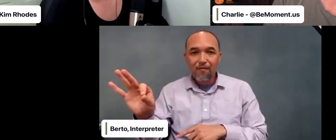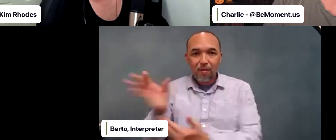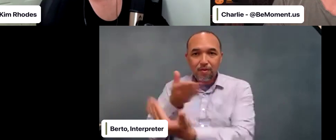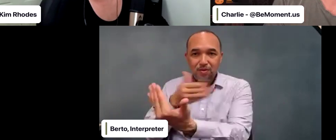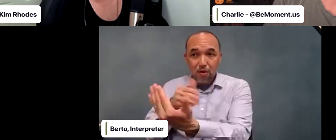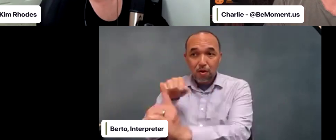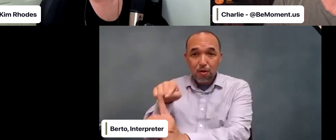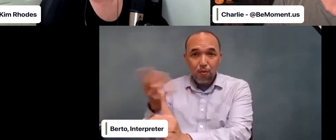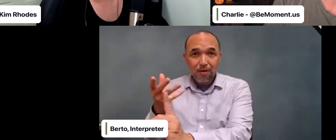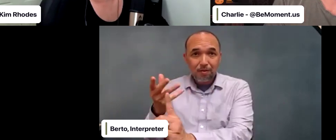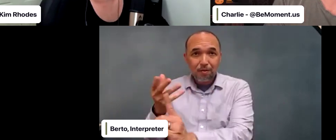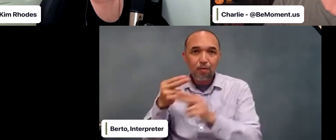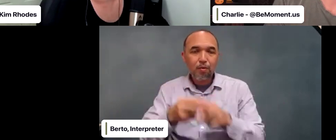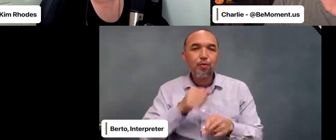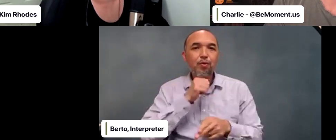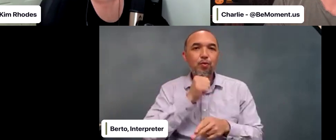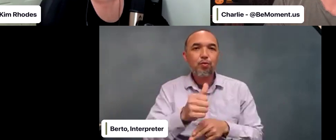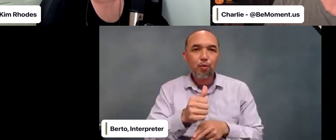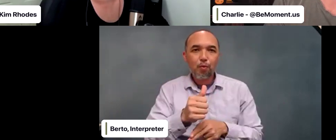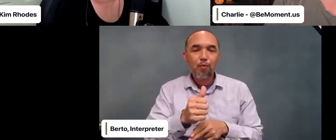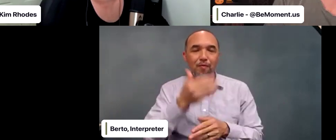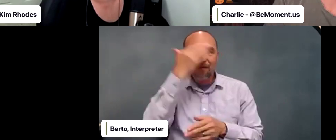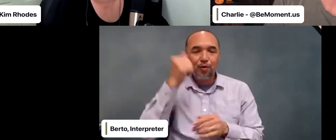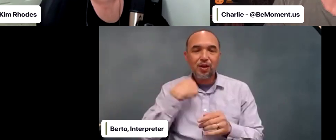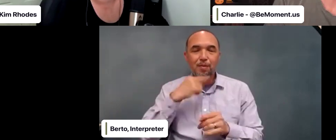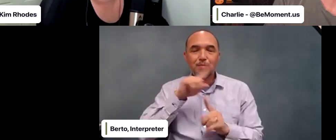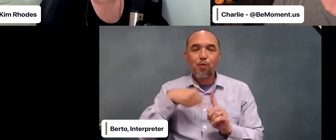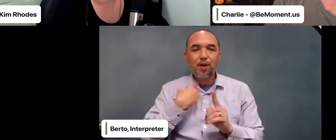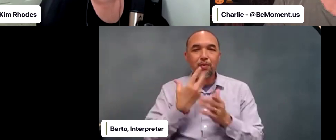I mean, right? Yeah, powerful. Yeah.